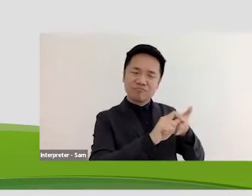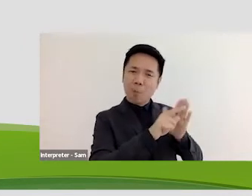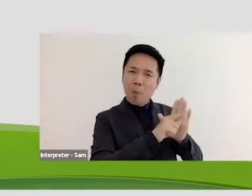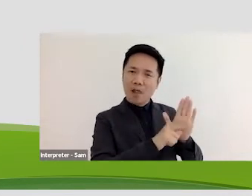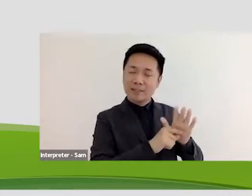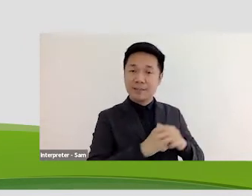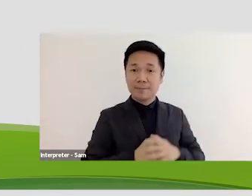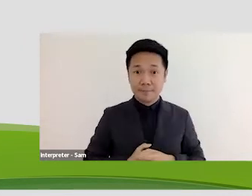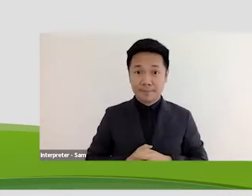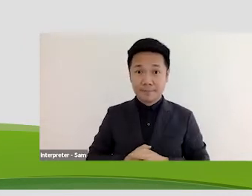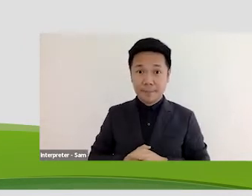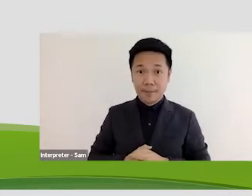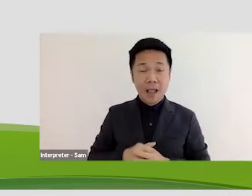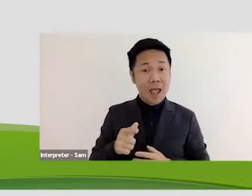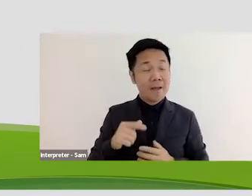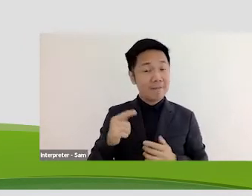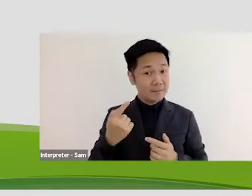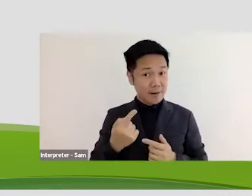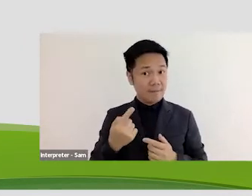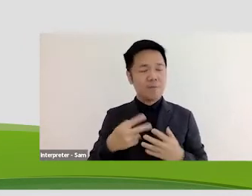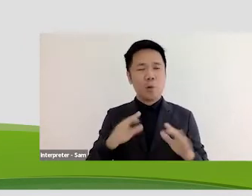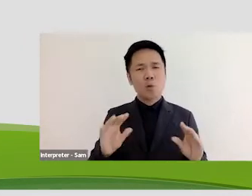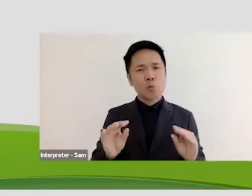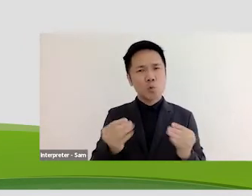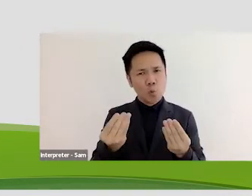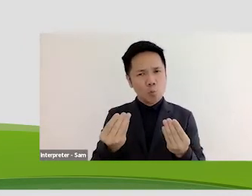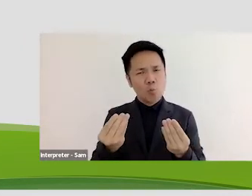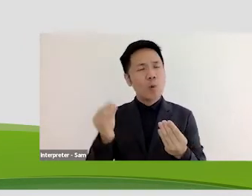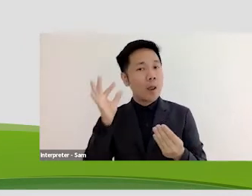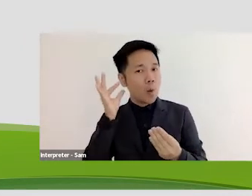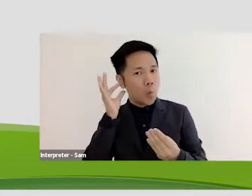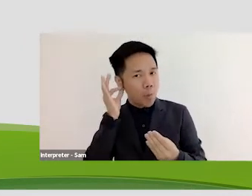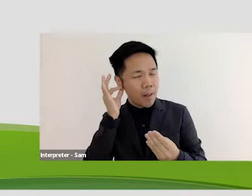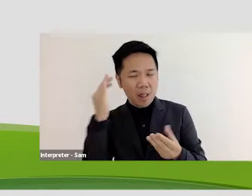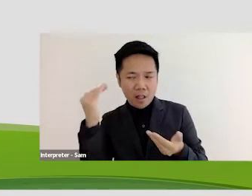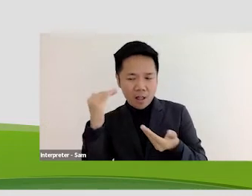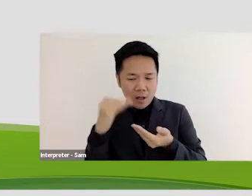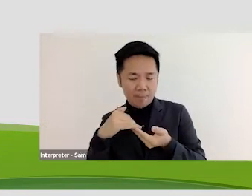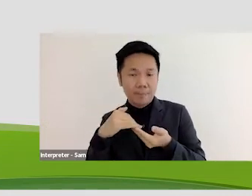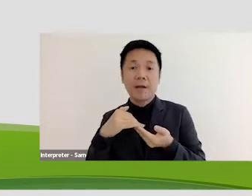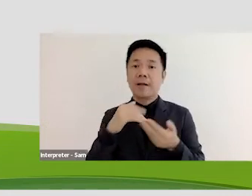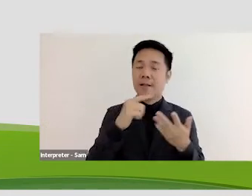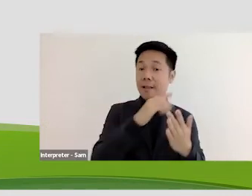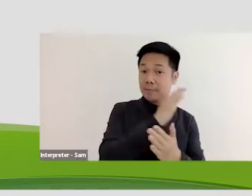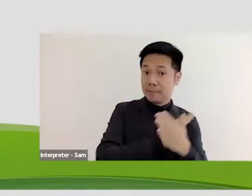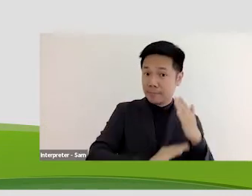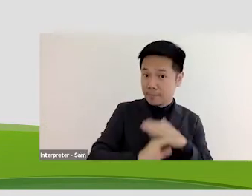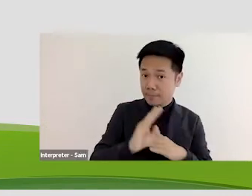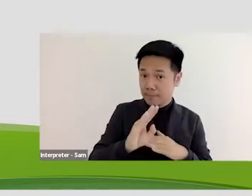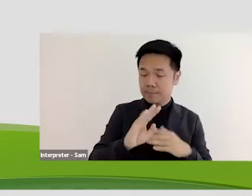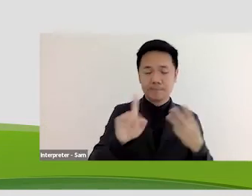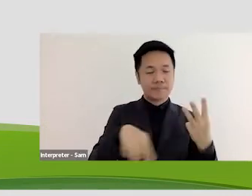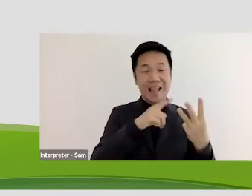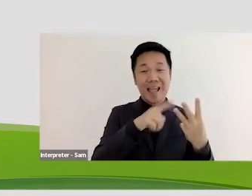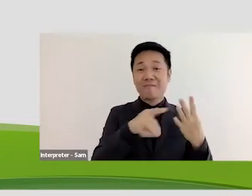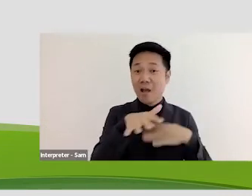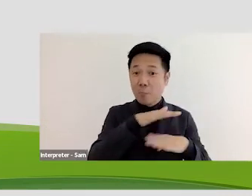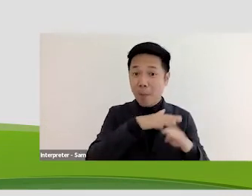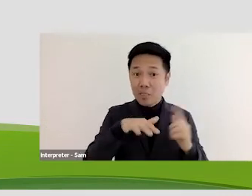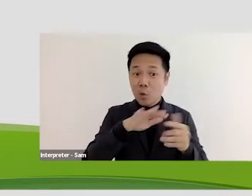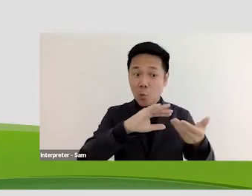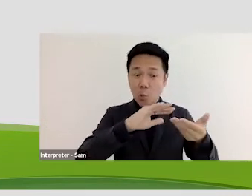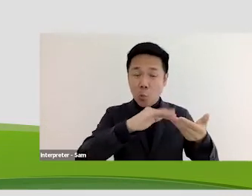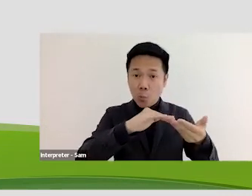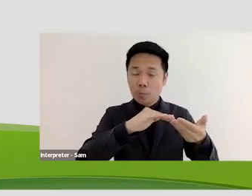between women's and youth organizations, organizations for persons with disabilities, as well as environmental groups, including those